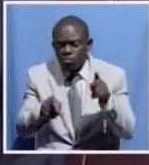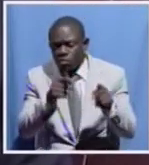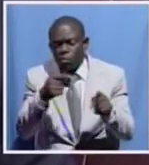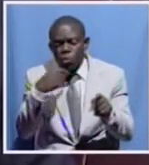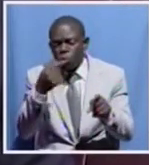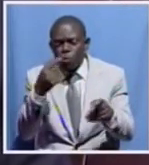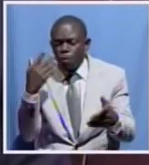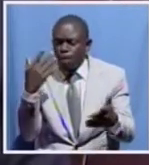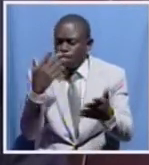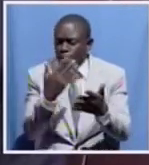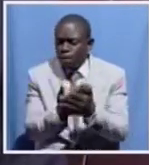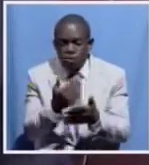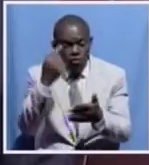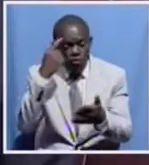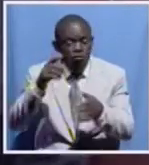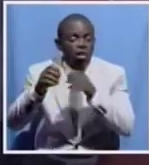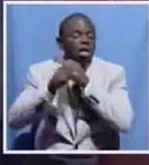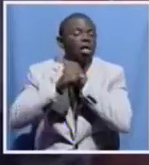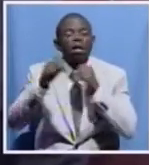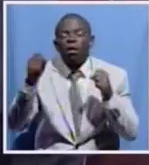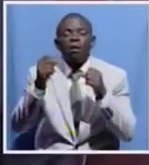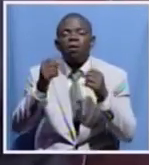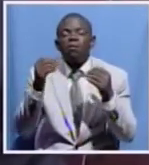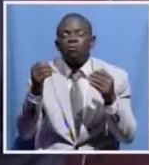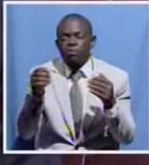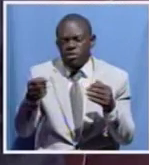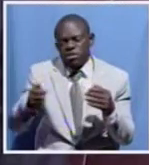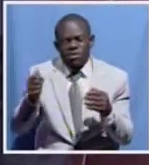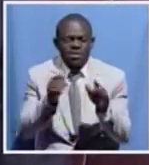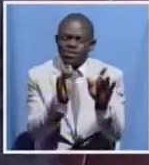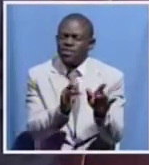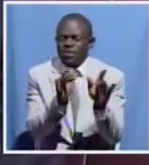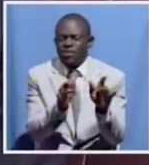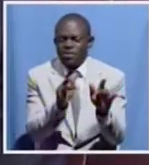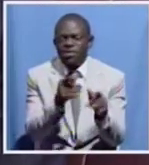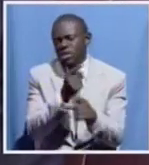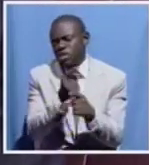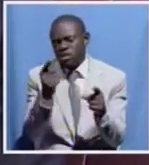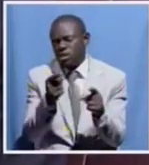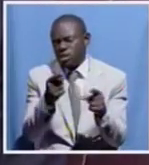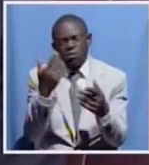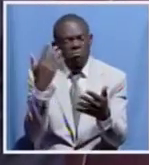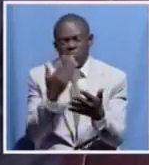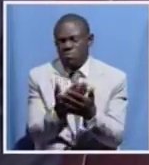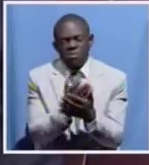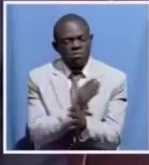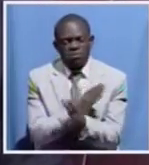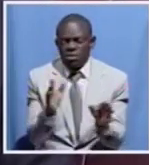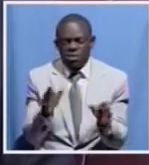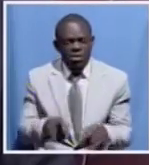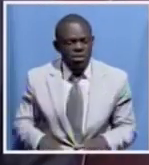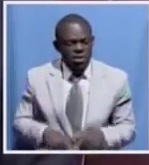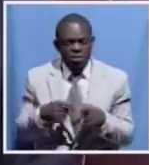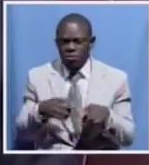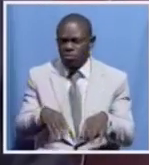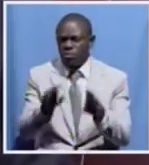and commuting their lives. So I always say we have a lot of good going on than bad. And I always